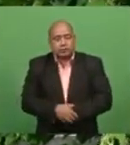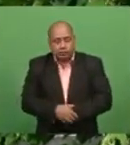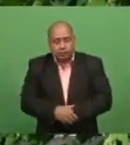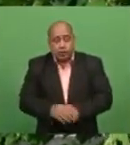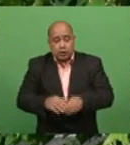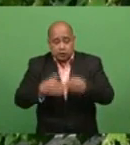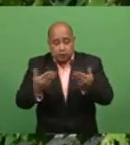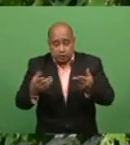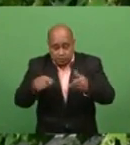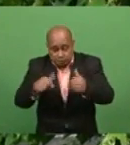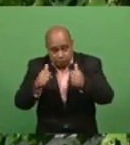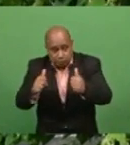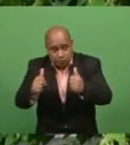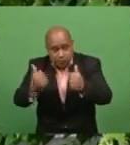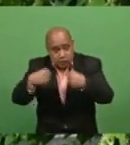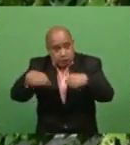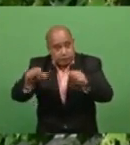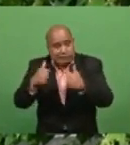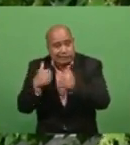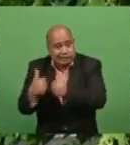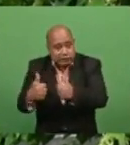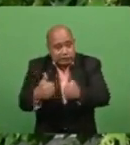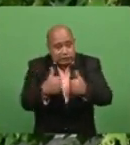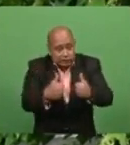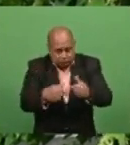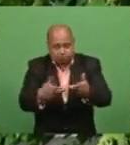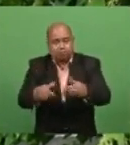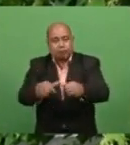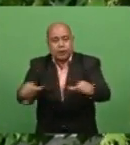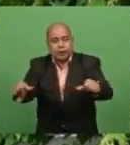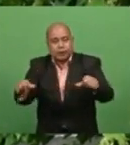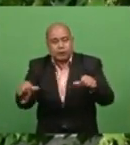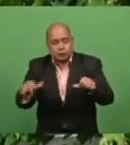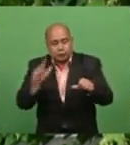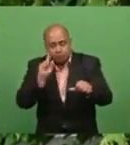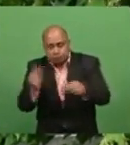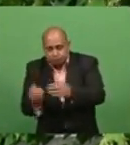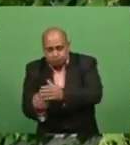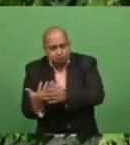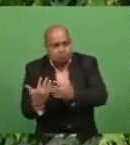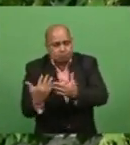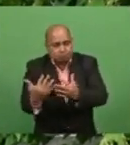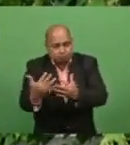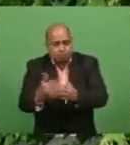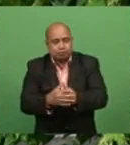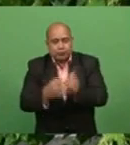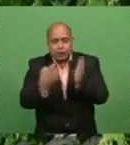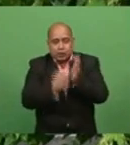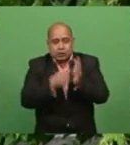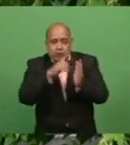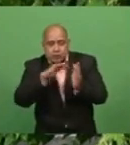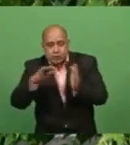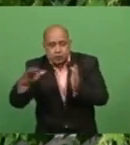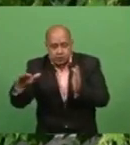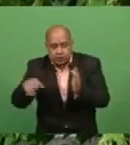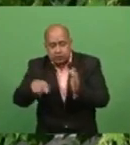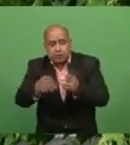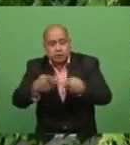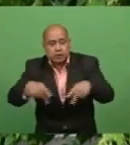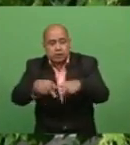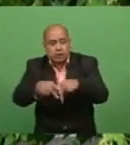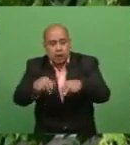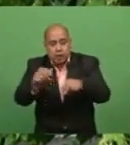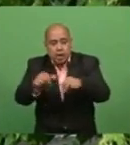primary sector, such as the agriculture industry. Dr. Reddy says the plan is to place agriculture as the leading economic sector